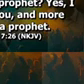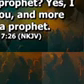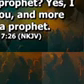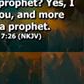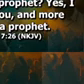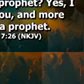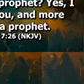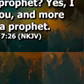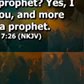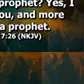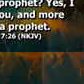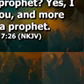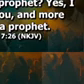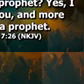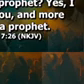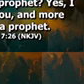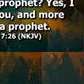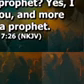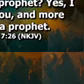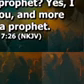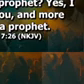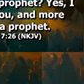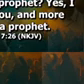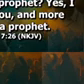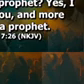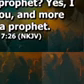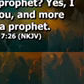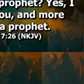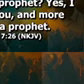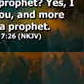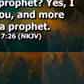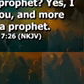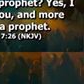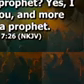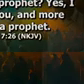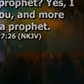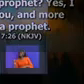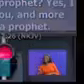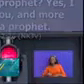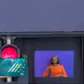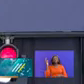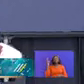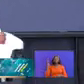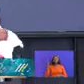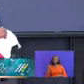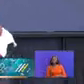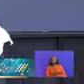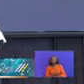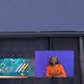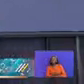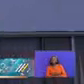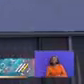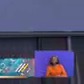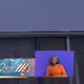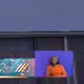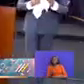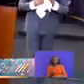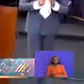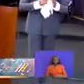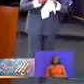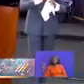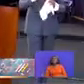is a problem we do a lot of high school missions parents let me tell you that's what we do every every